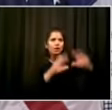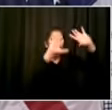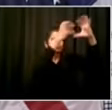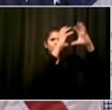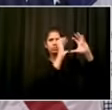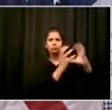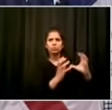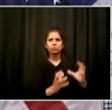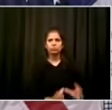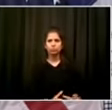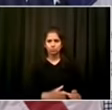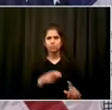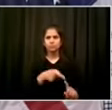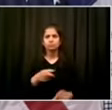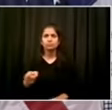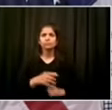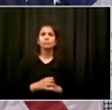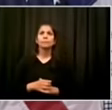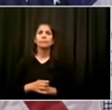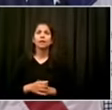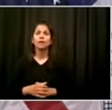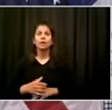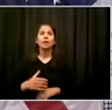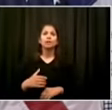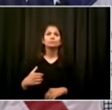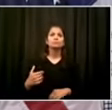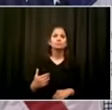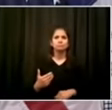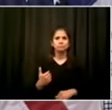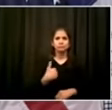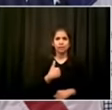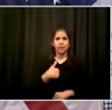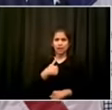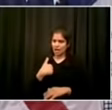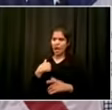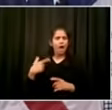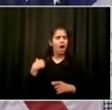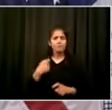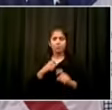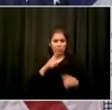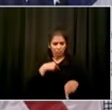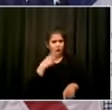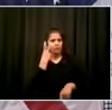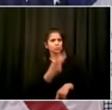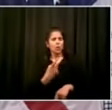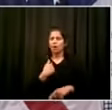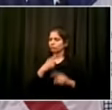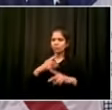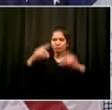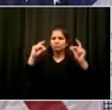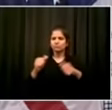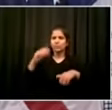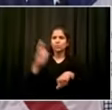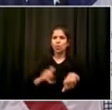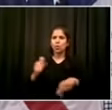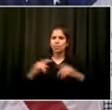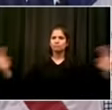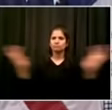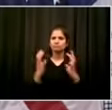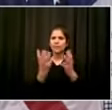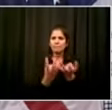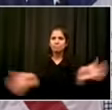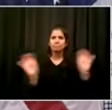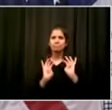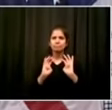are many bigger things we must do over the next 18 months of this administration, but my charge to this task force was figure out what could